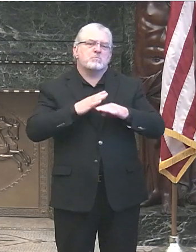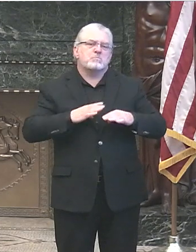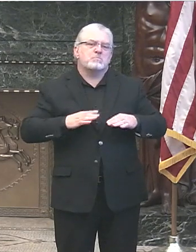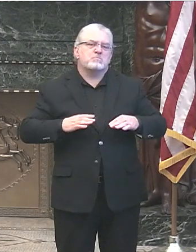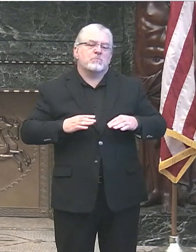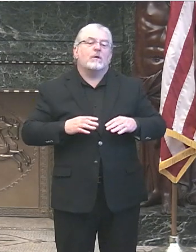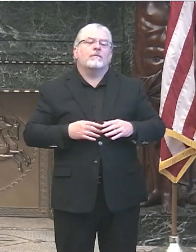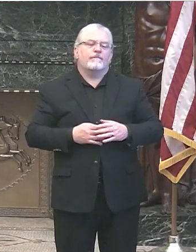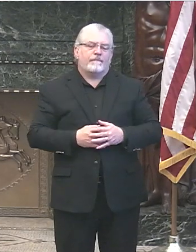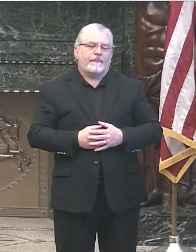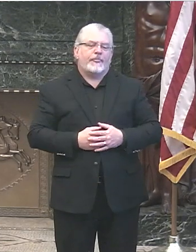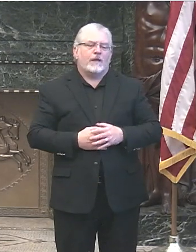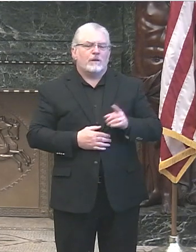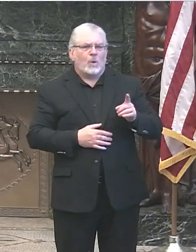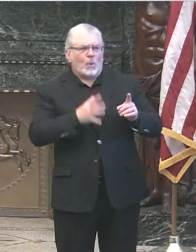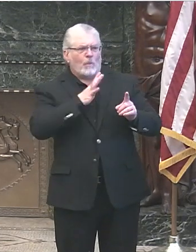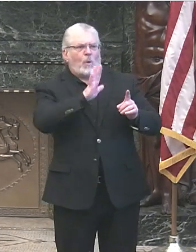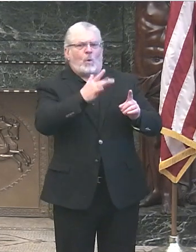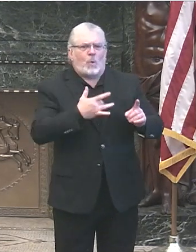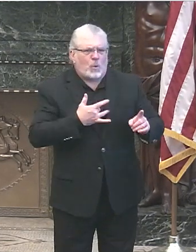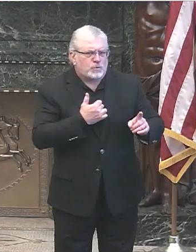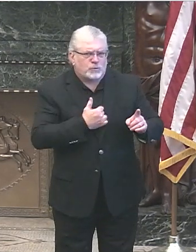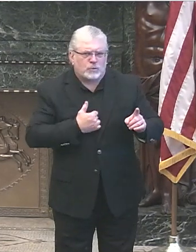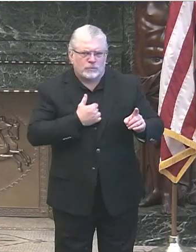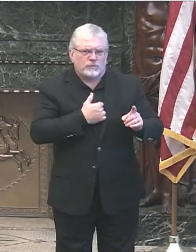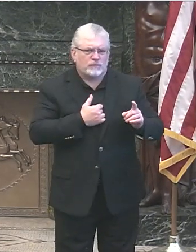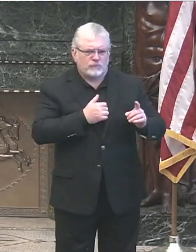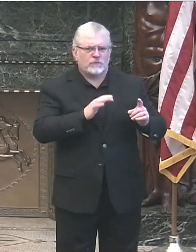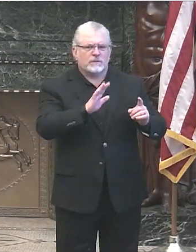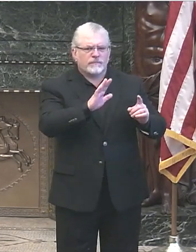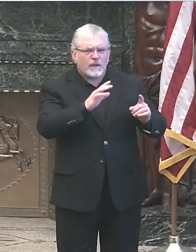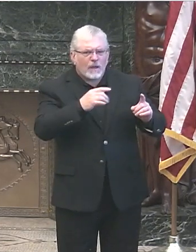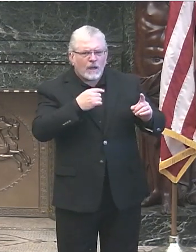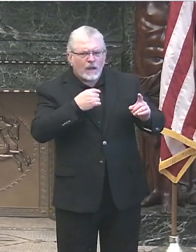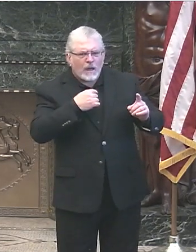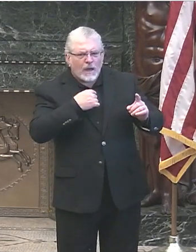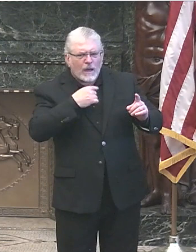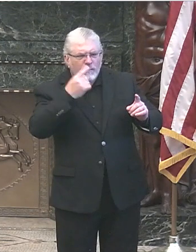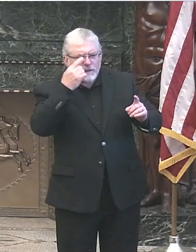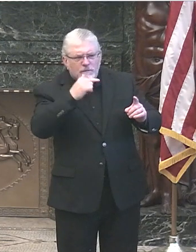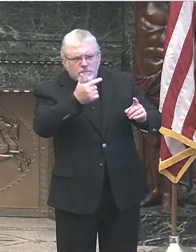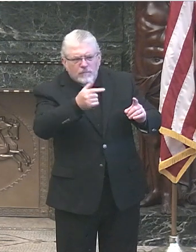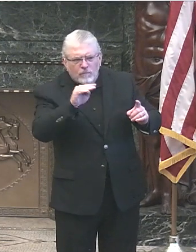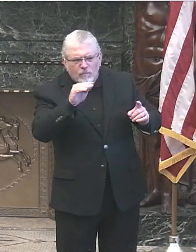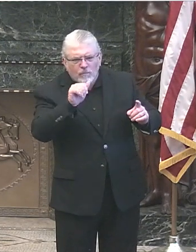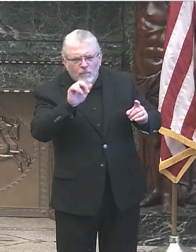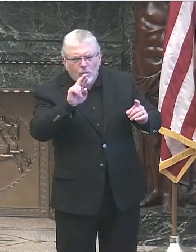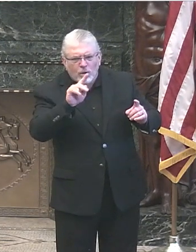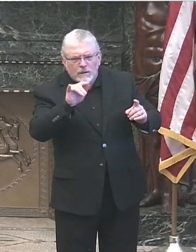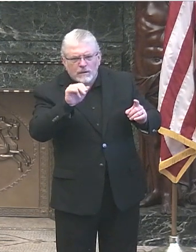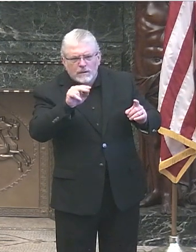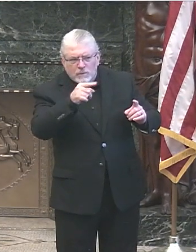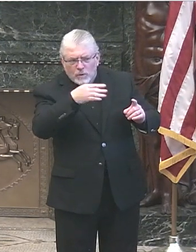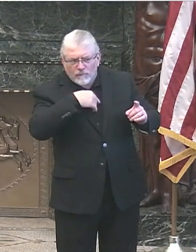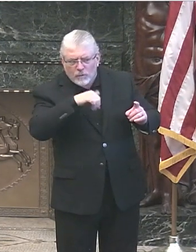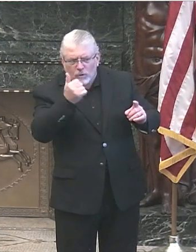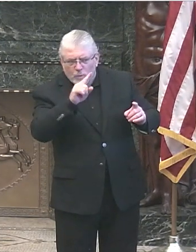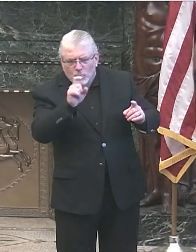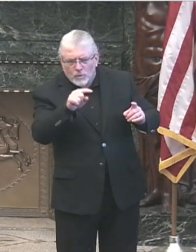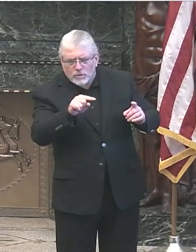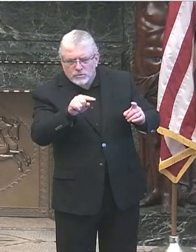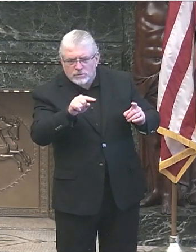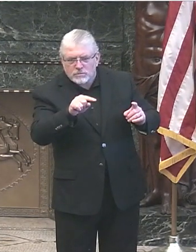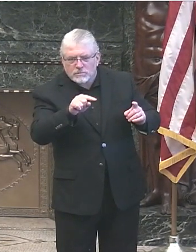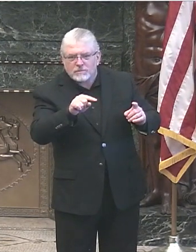Sorry, it looks like Martin muted himself. Martin, if you have other questions, there you go. Sorry about